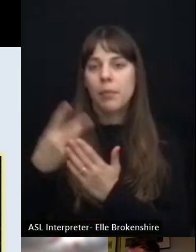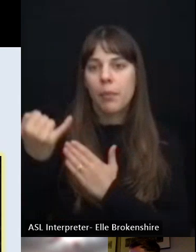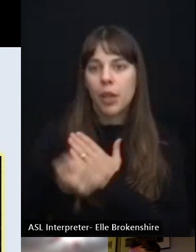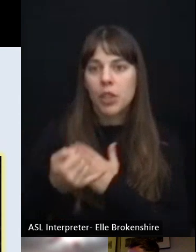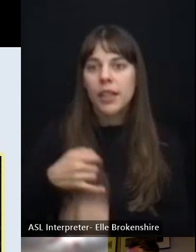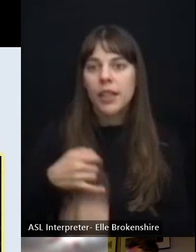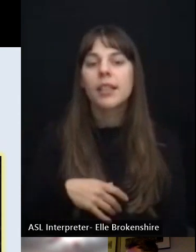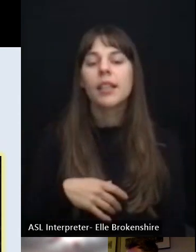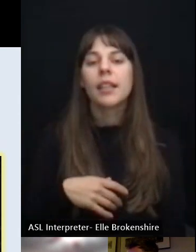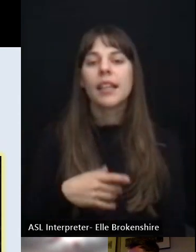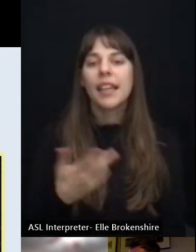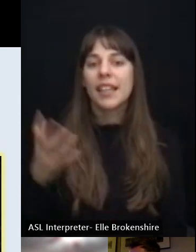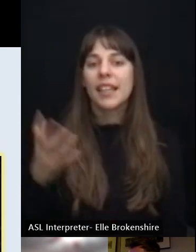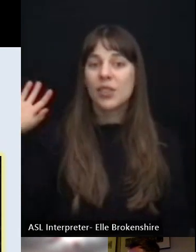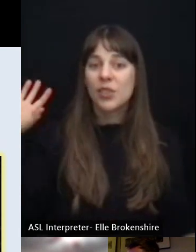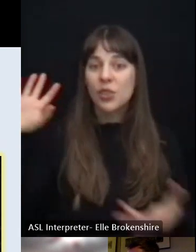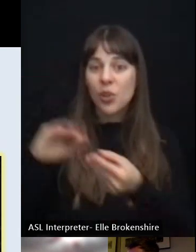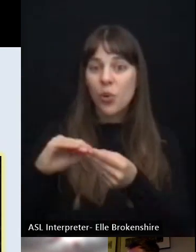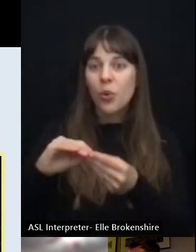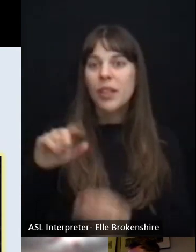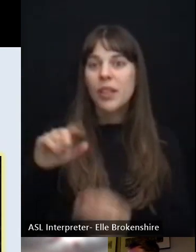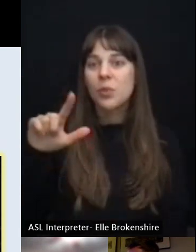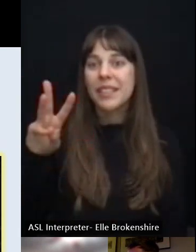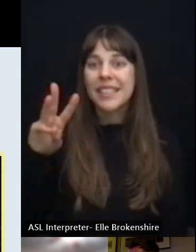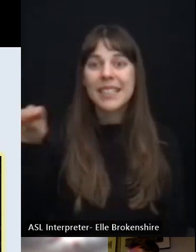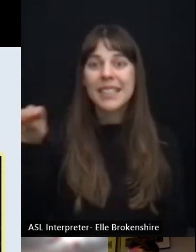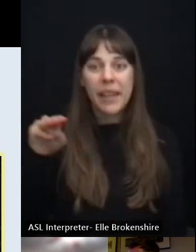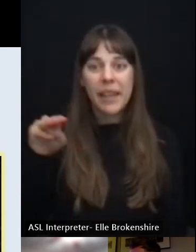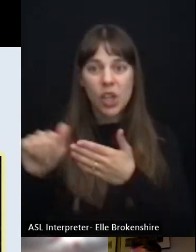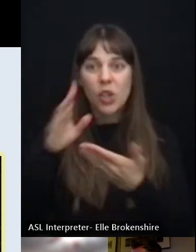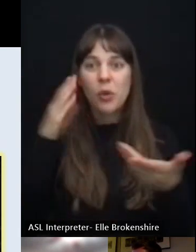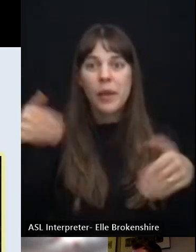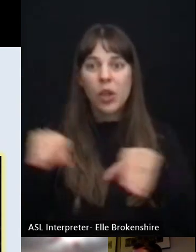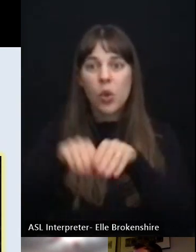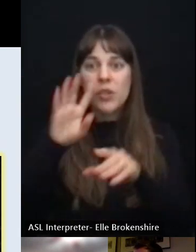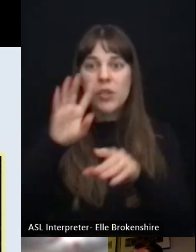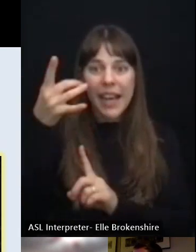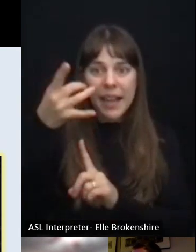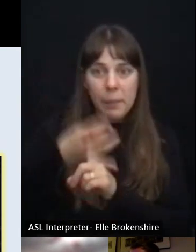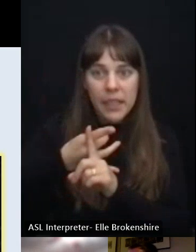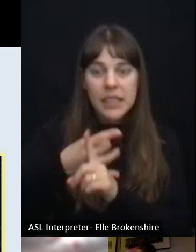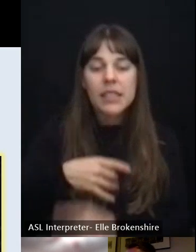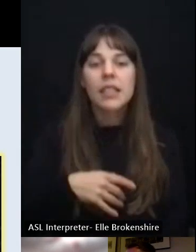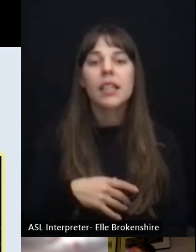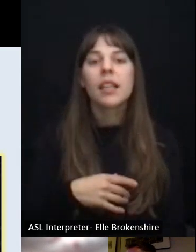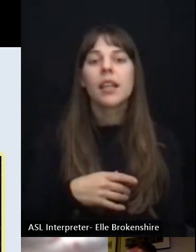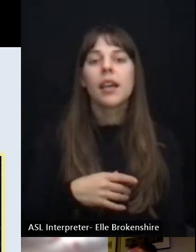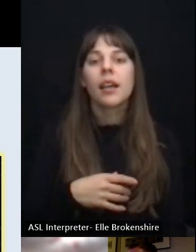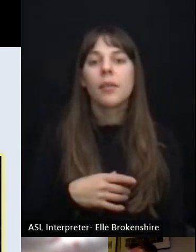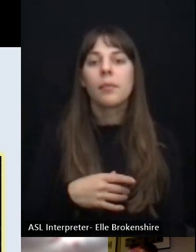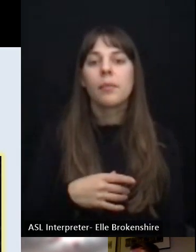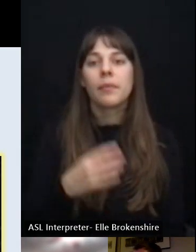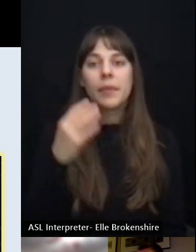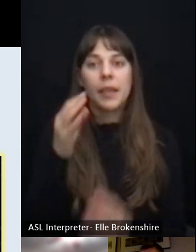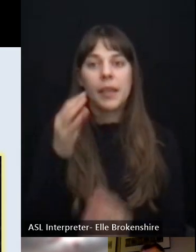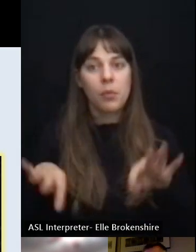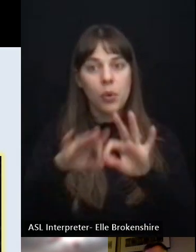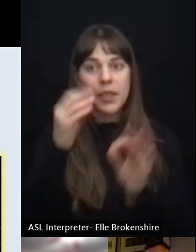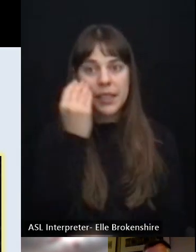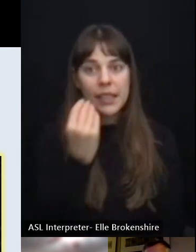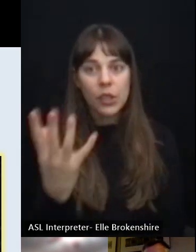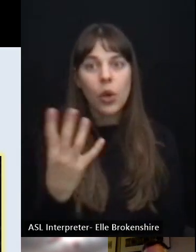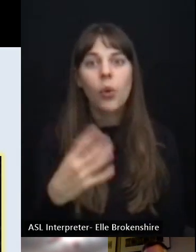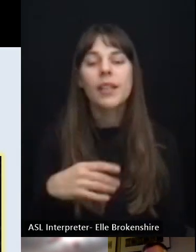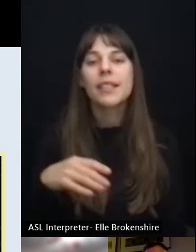million, another significant investment. The scope of work for folks' knowledge is embedded track